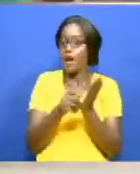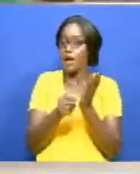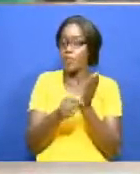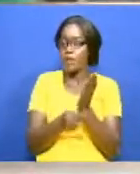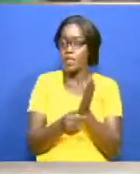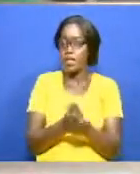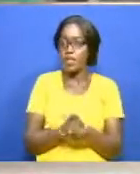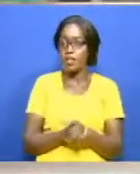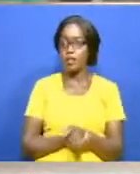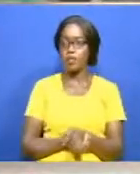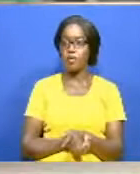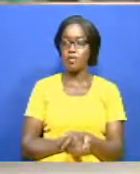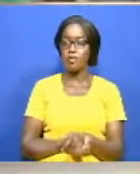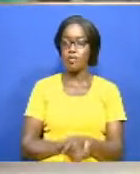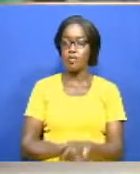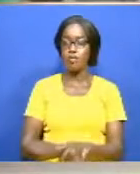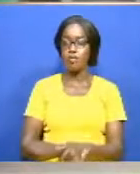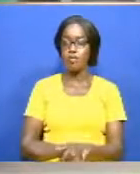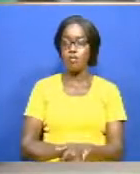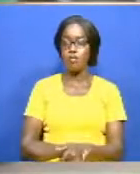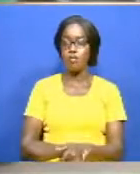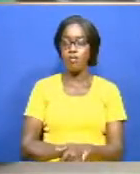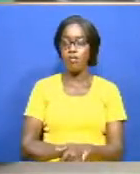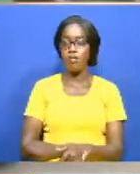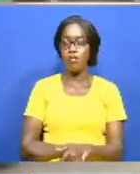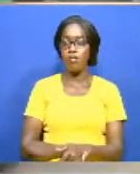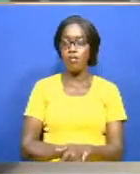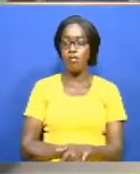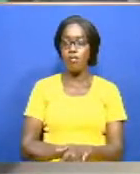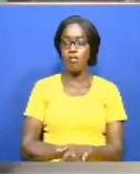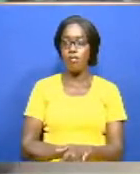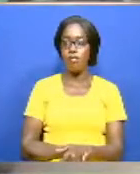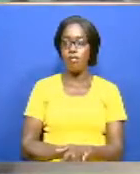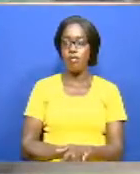Manyara reporting for Channel One Business.